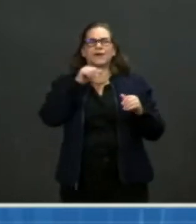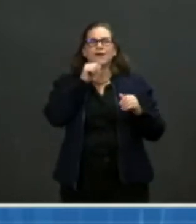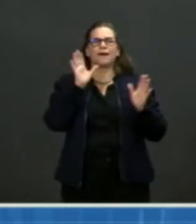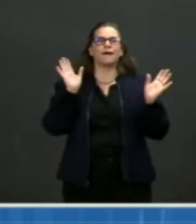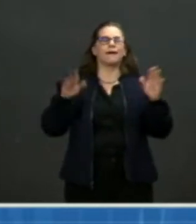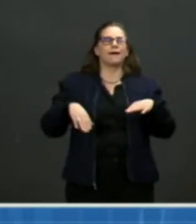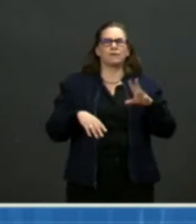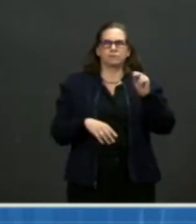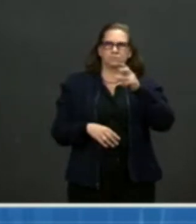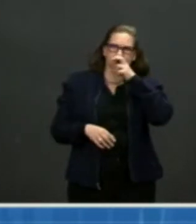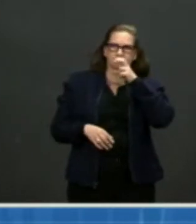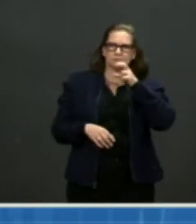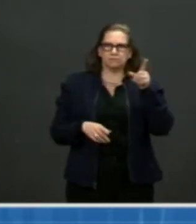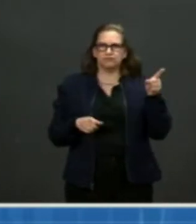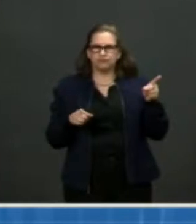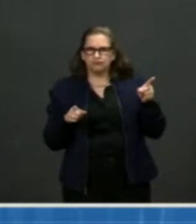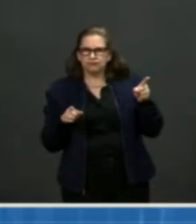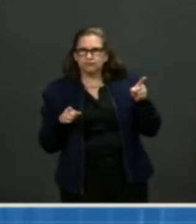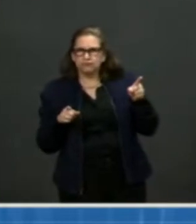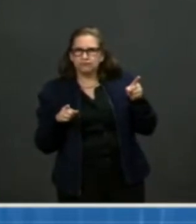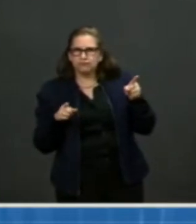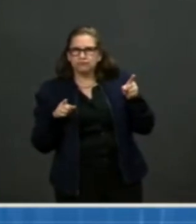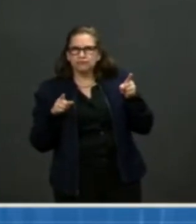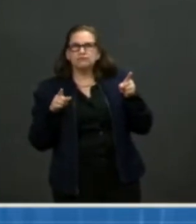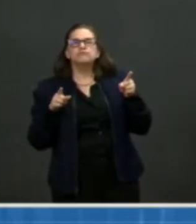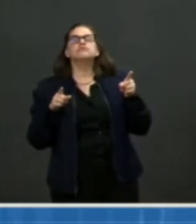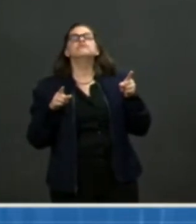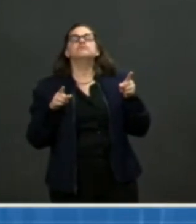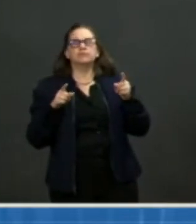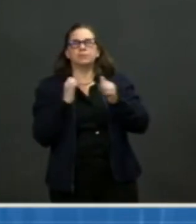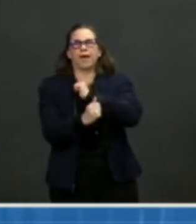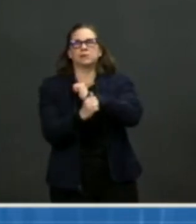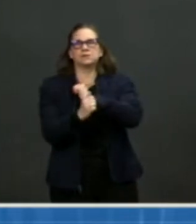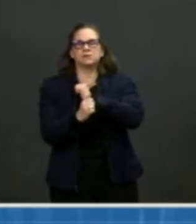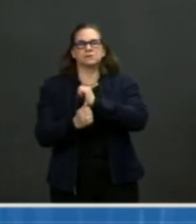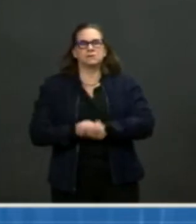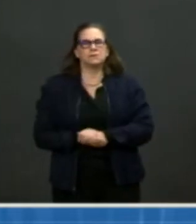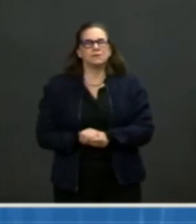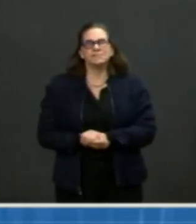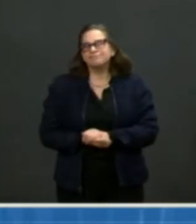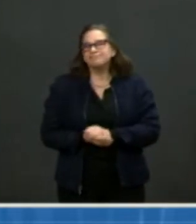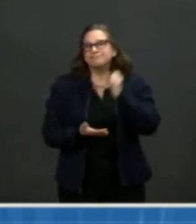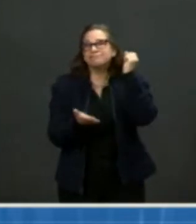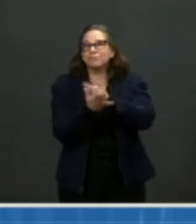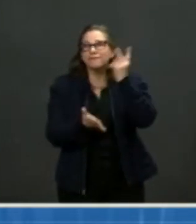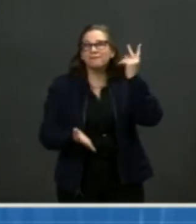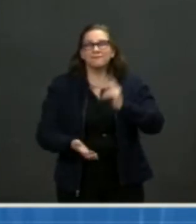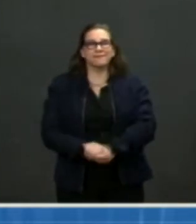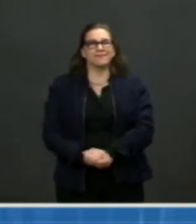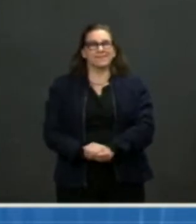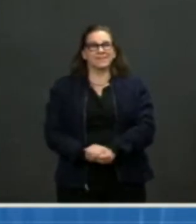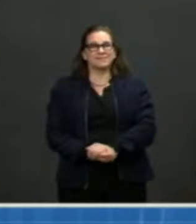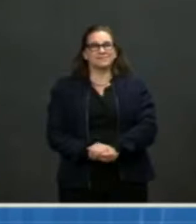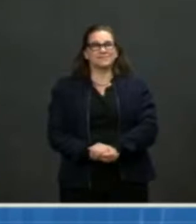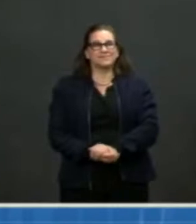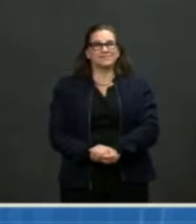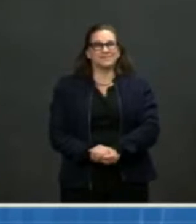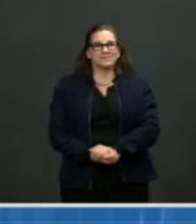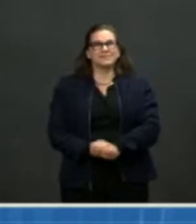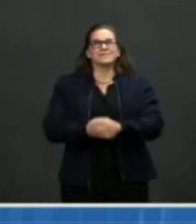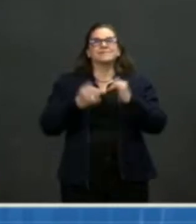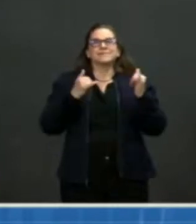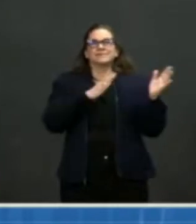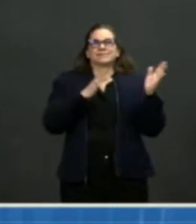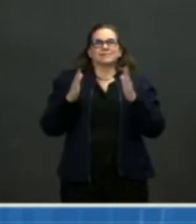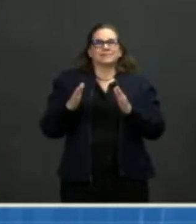Yes, and I just very much appreciate those comments, and it's one of the reasons why it's so important. People ask,